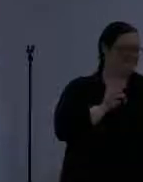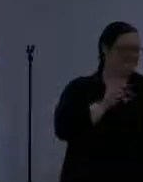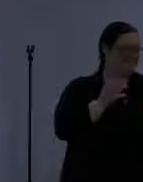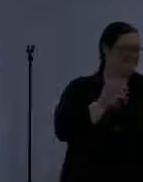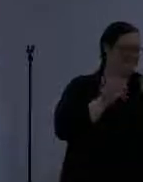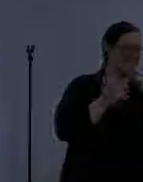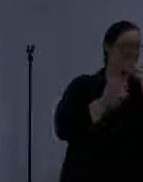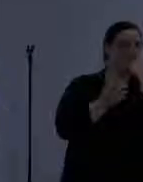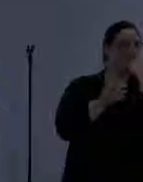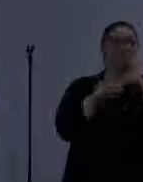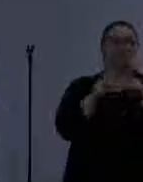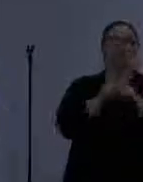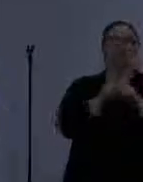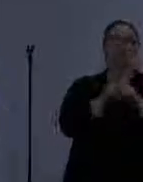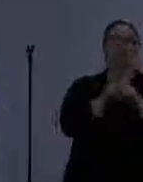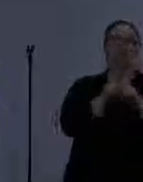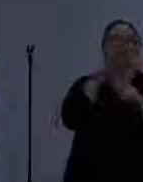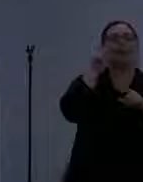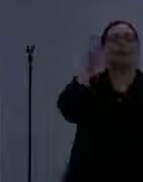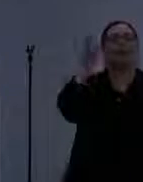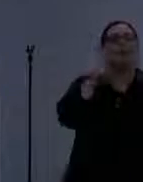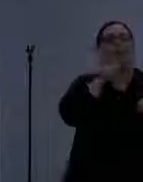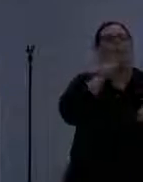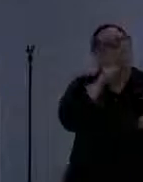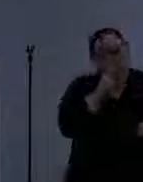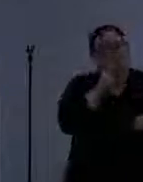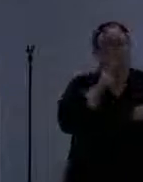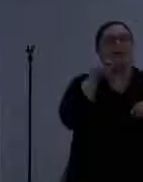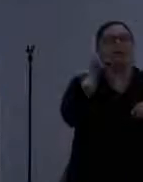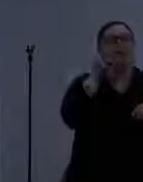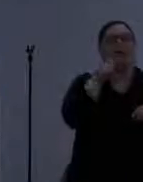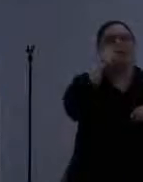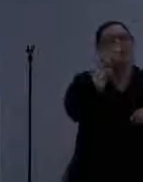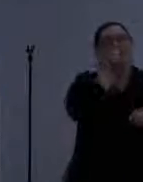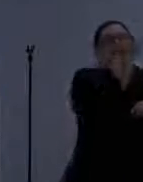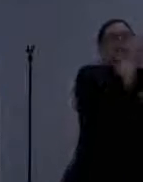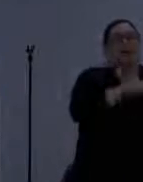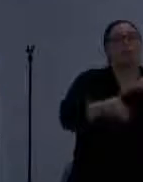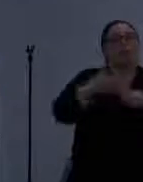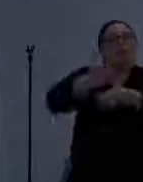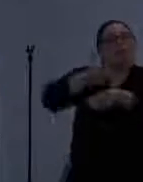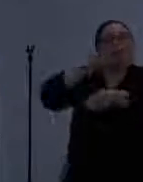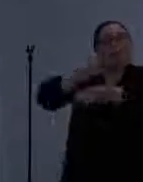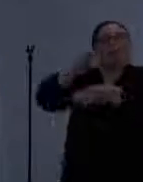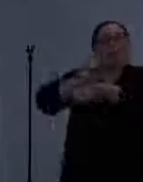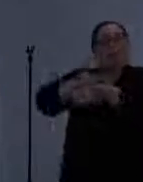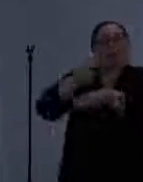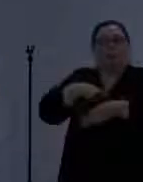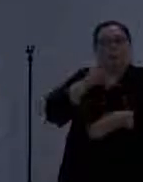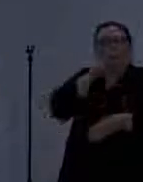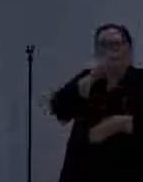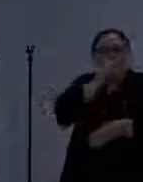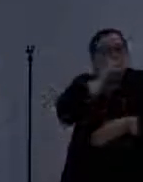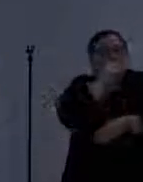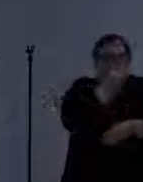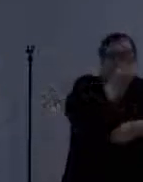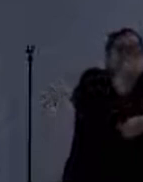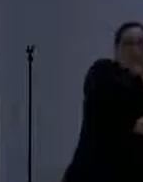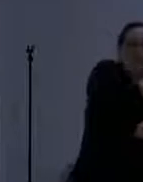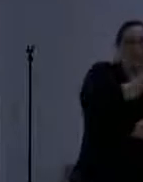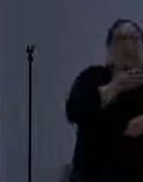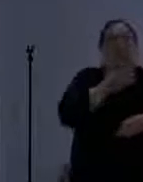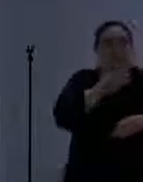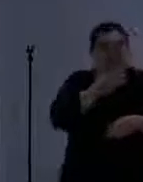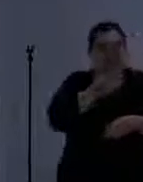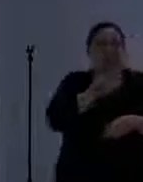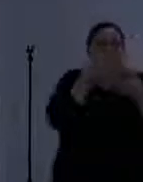whistleblower protections for support workers that might want to raise issues about a provider in terms of the way they're working with people with